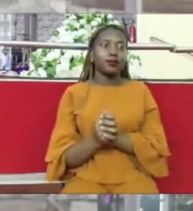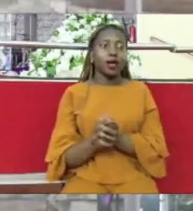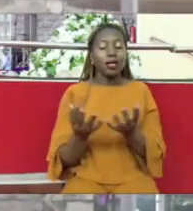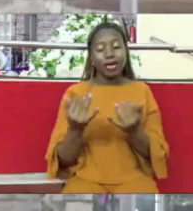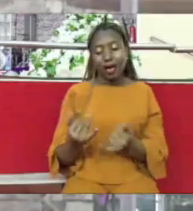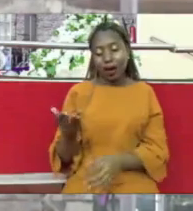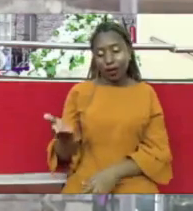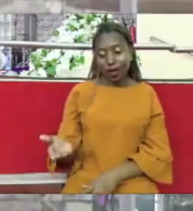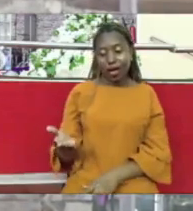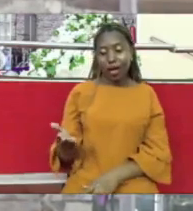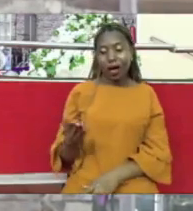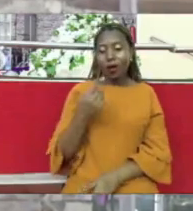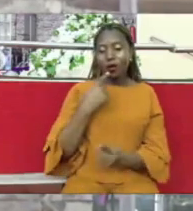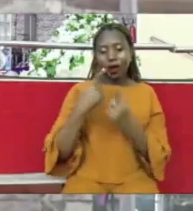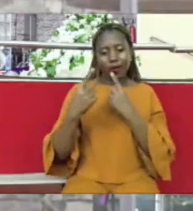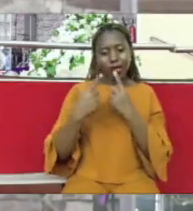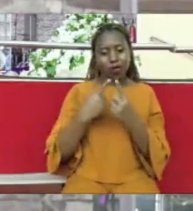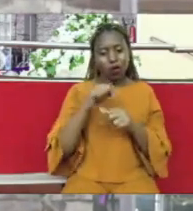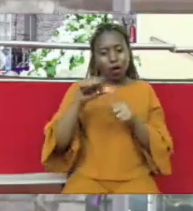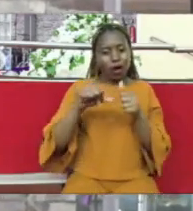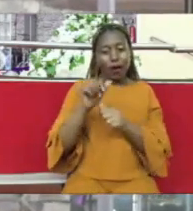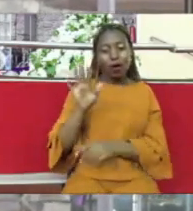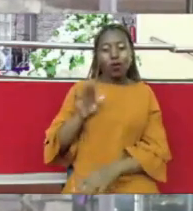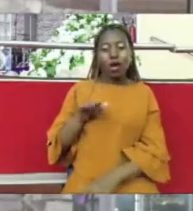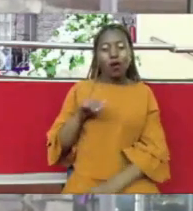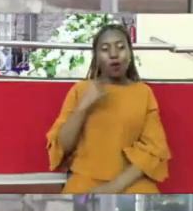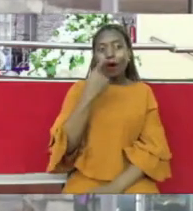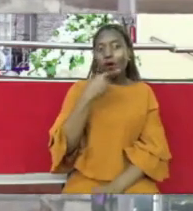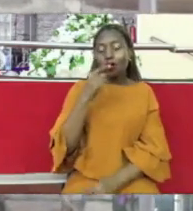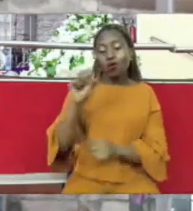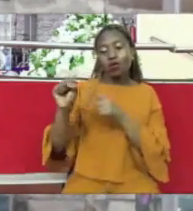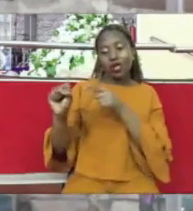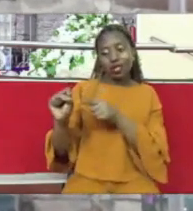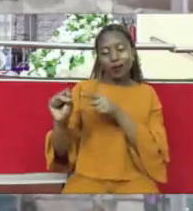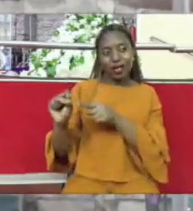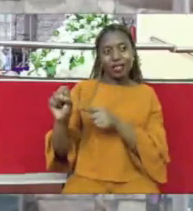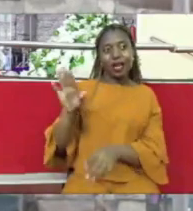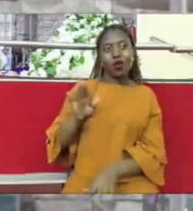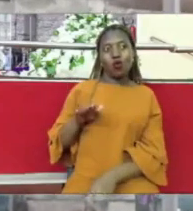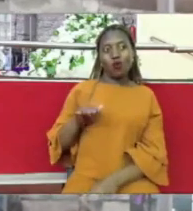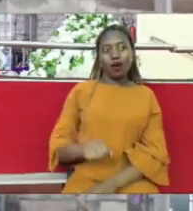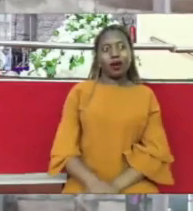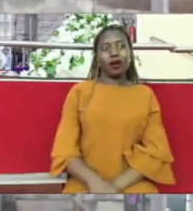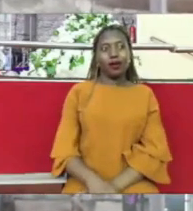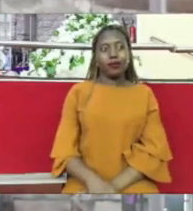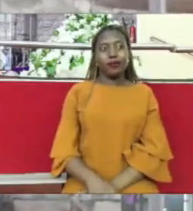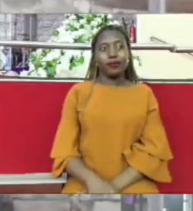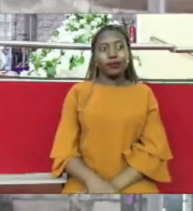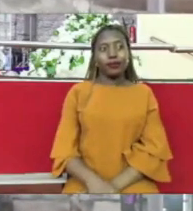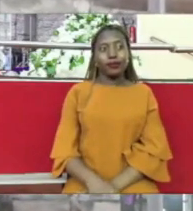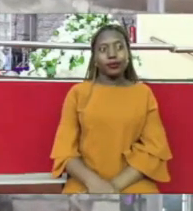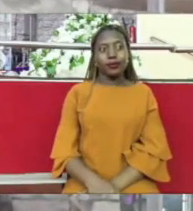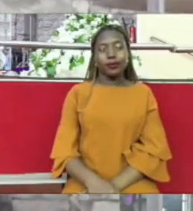we are being told about a woman who was just a Samaritan woman. Na hapa basi tunaambiwa kuhusu mwanamke ambaye alikuwa